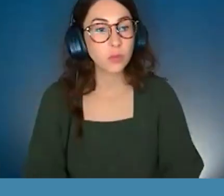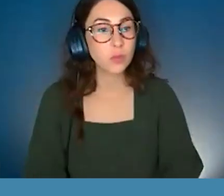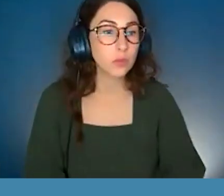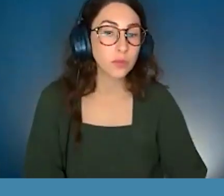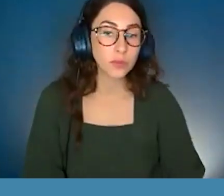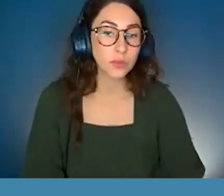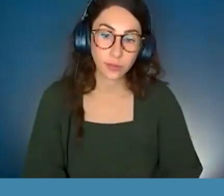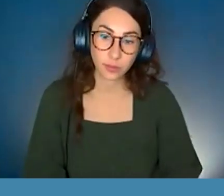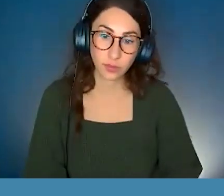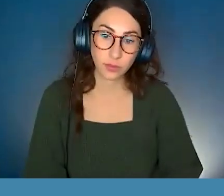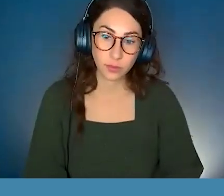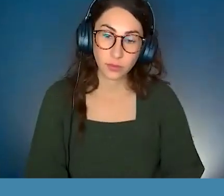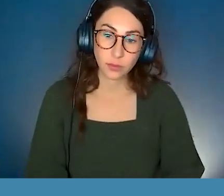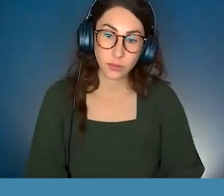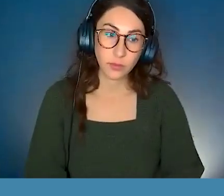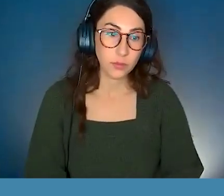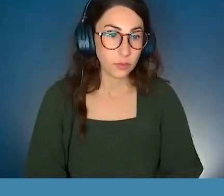lines.